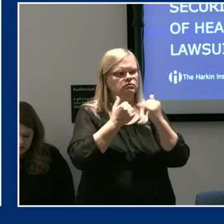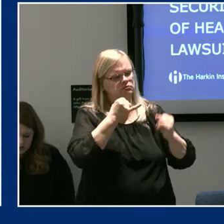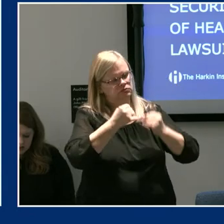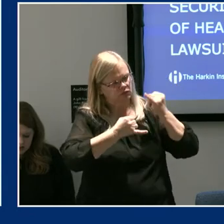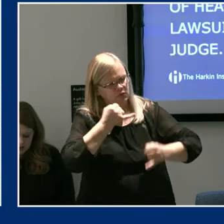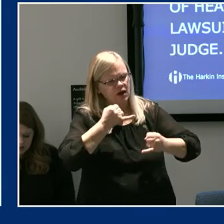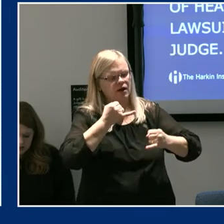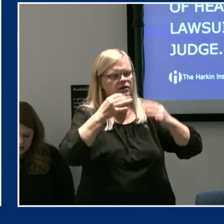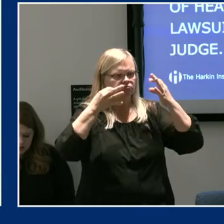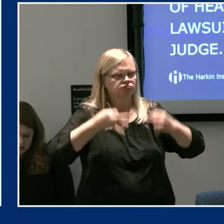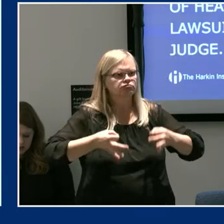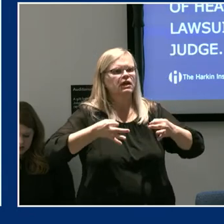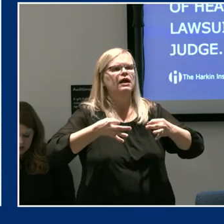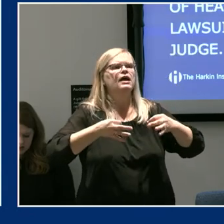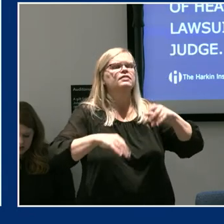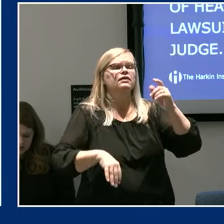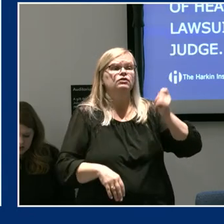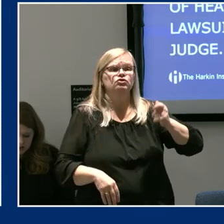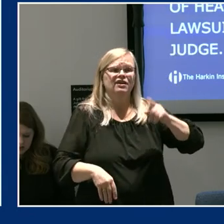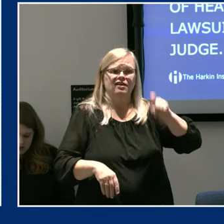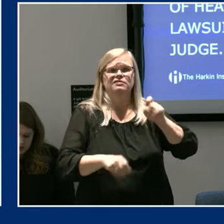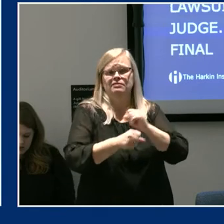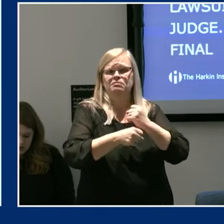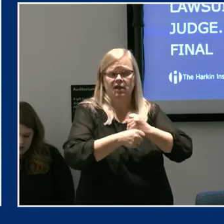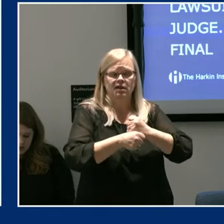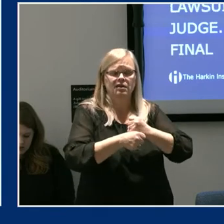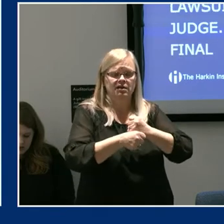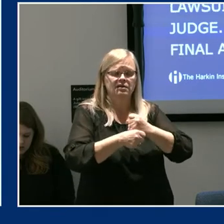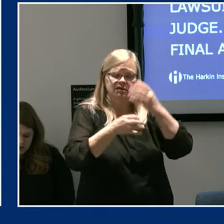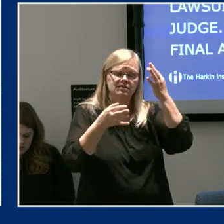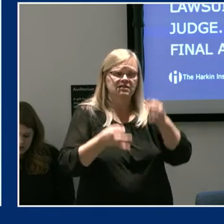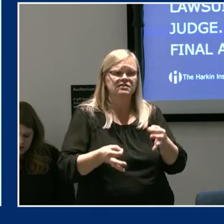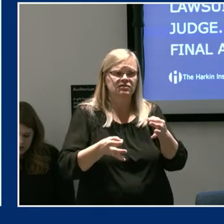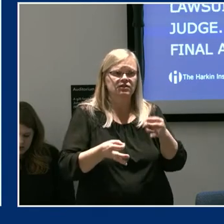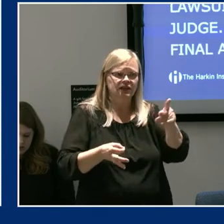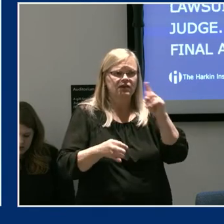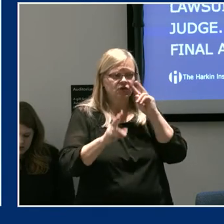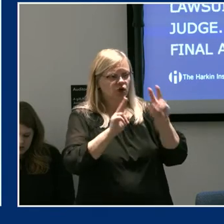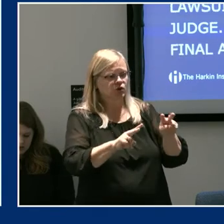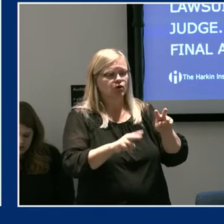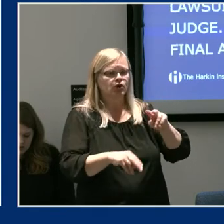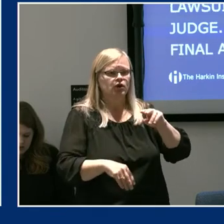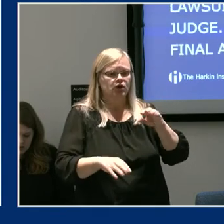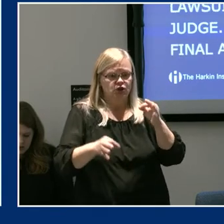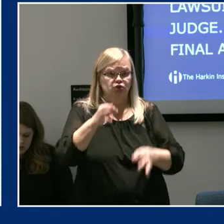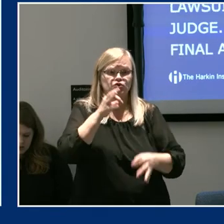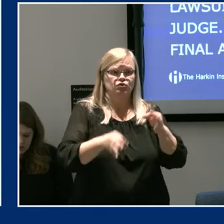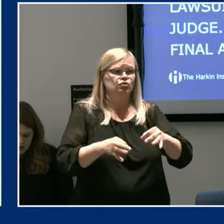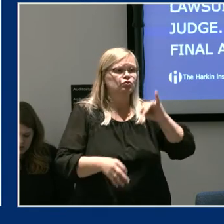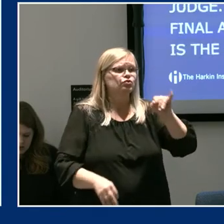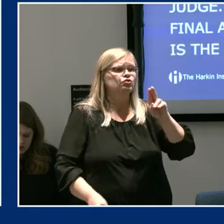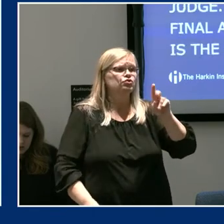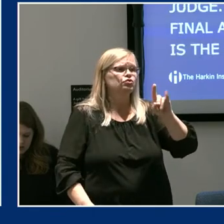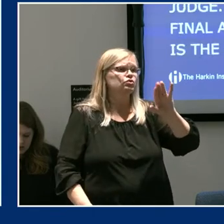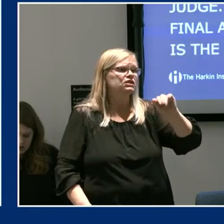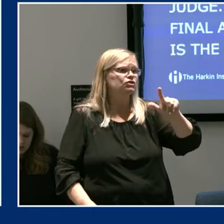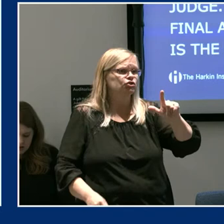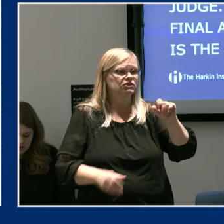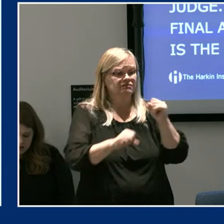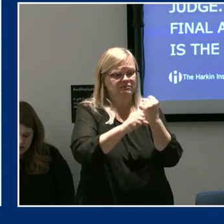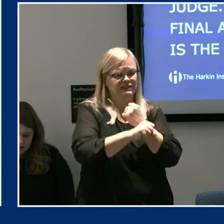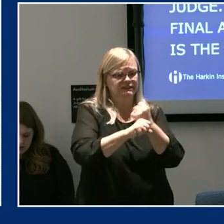action. The judge makes a decision. This is the, if you look at judicial statistics from